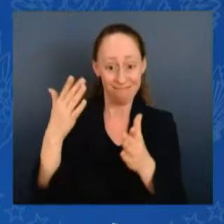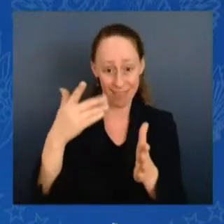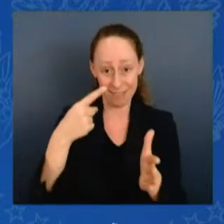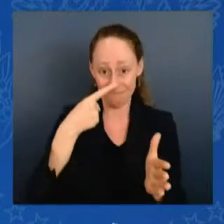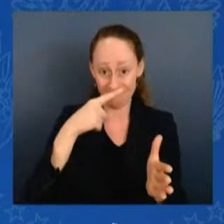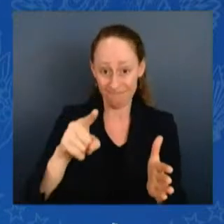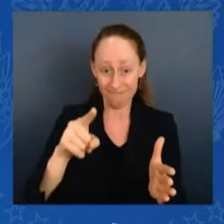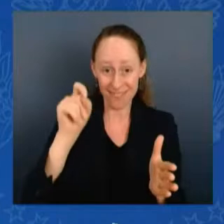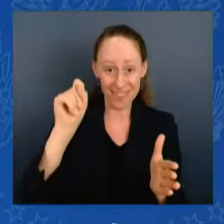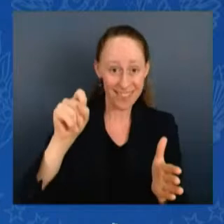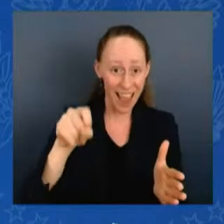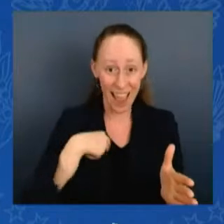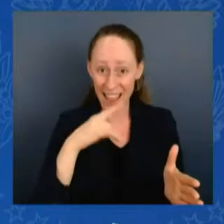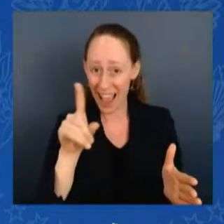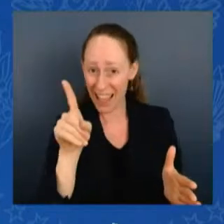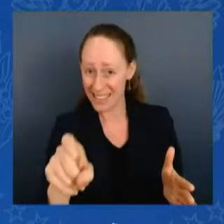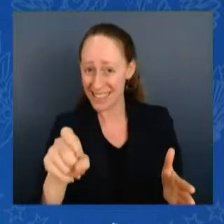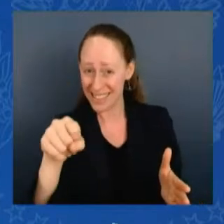Forgive me.